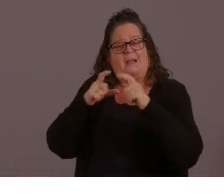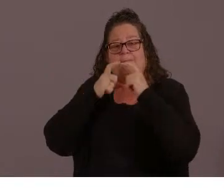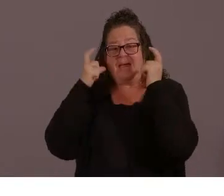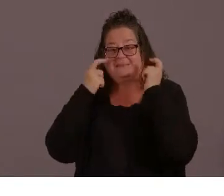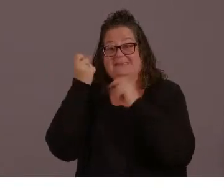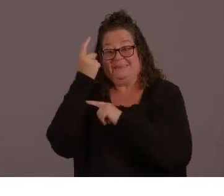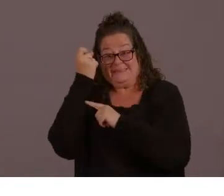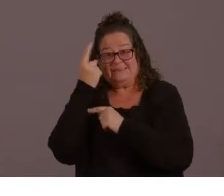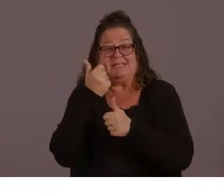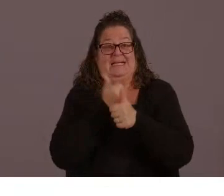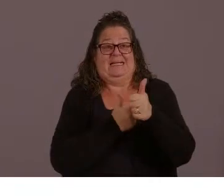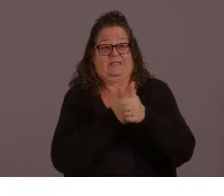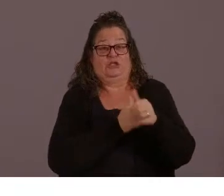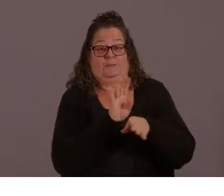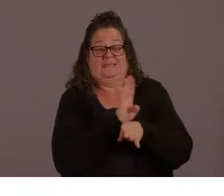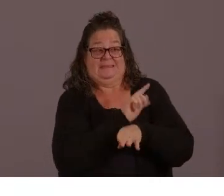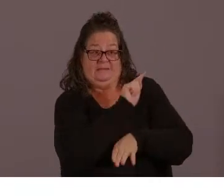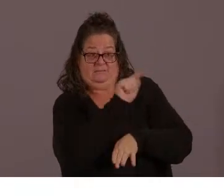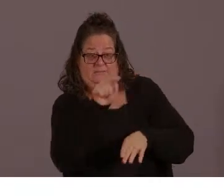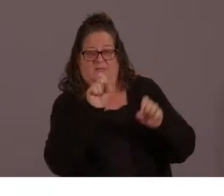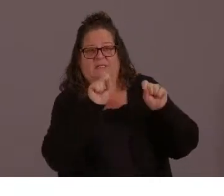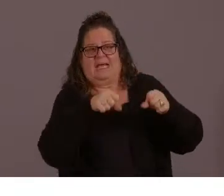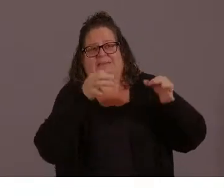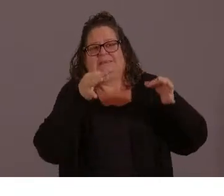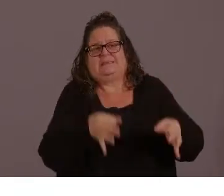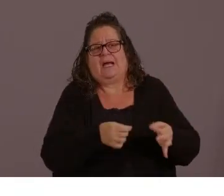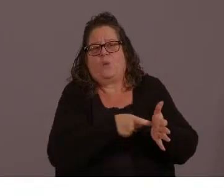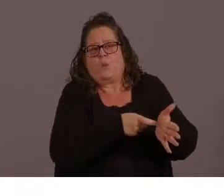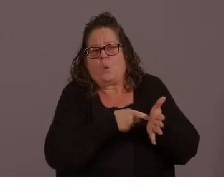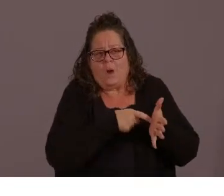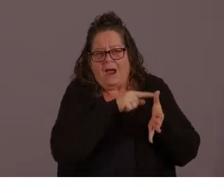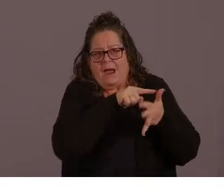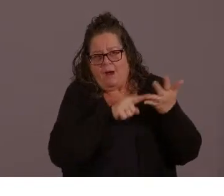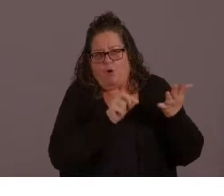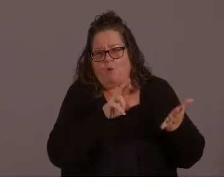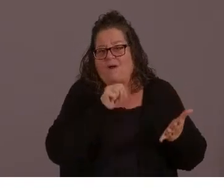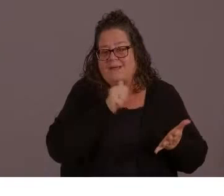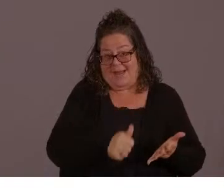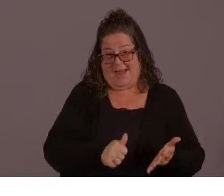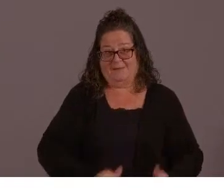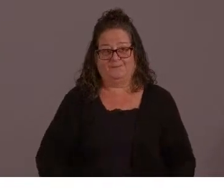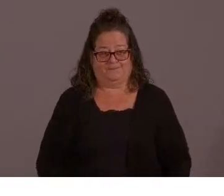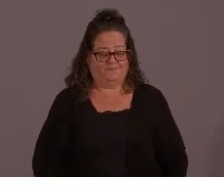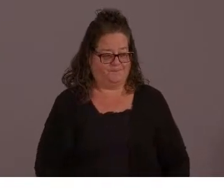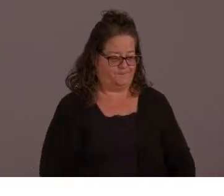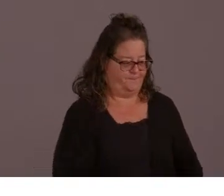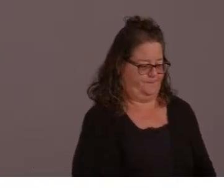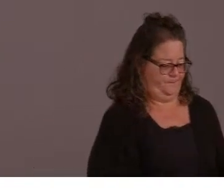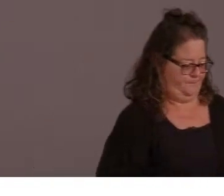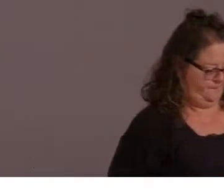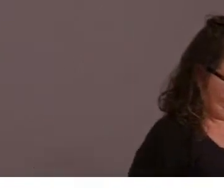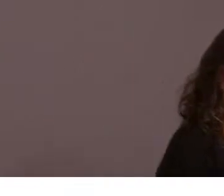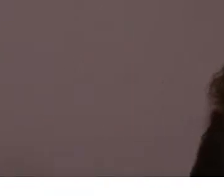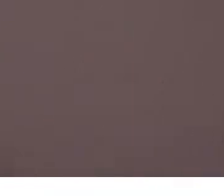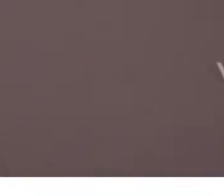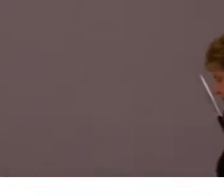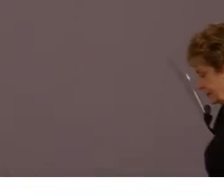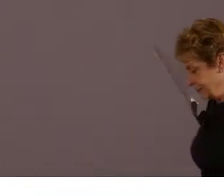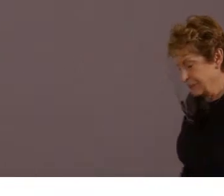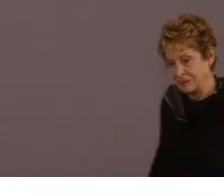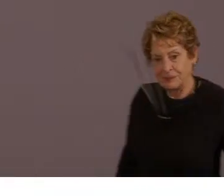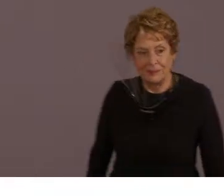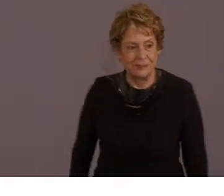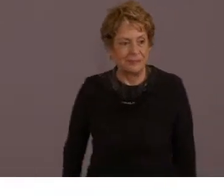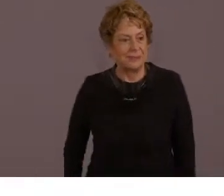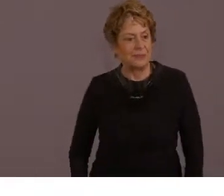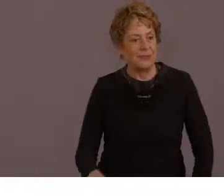as implement other strategies to mitigate the spread of COVID-19. Bars are allowed to resume